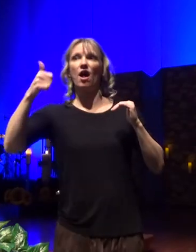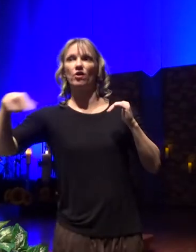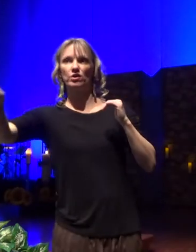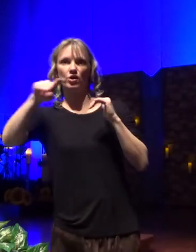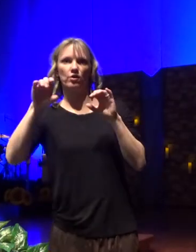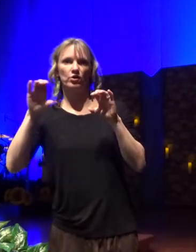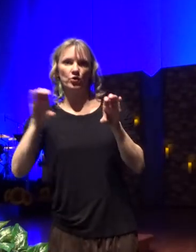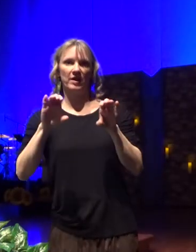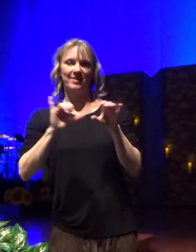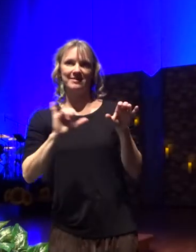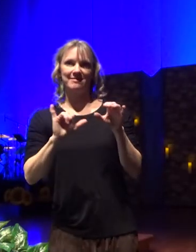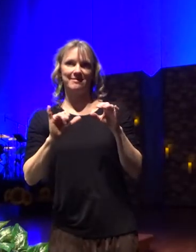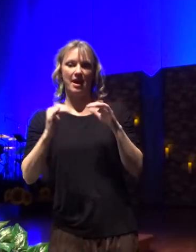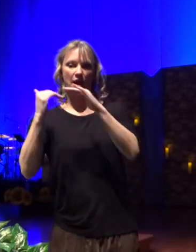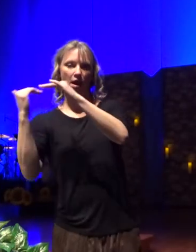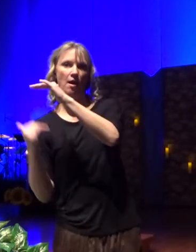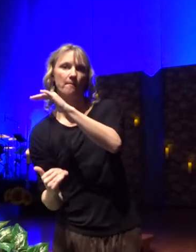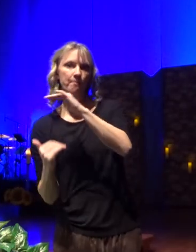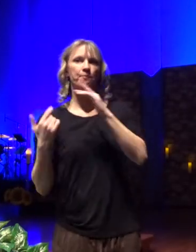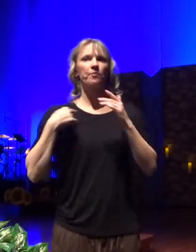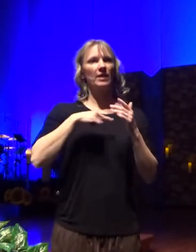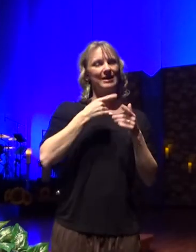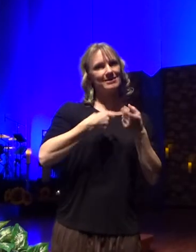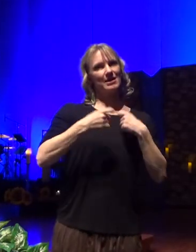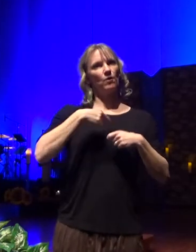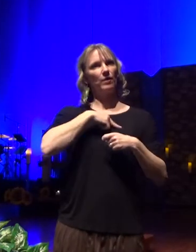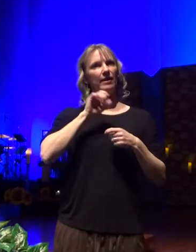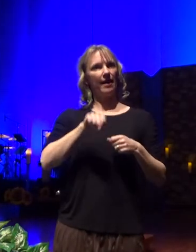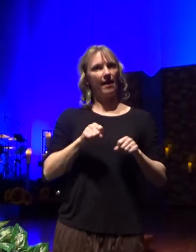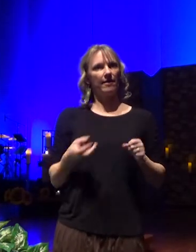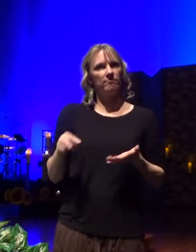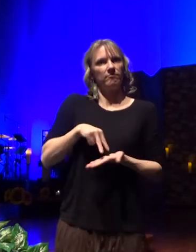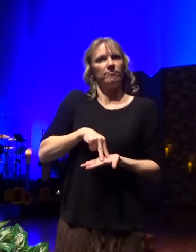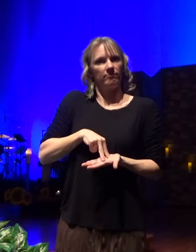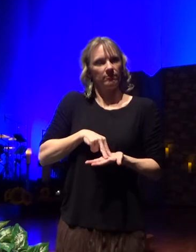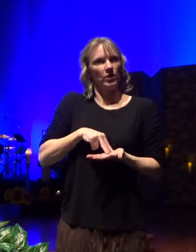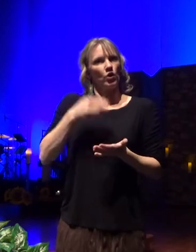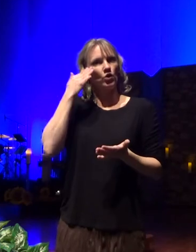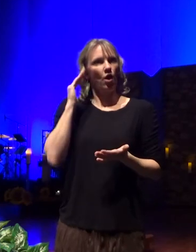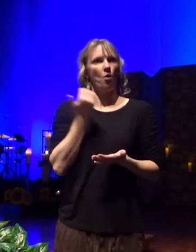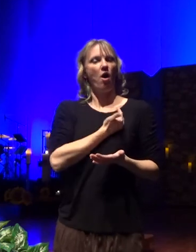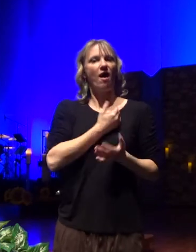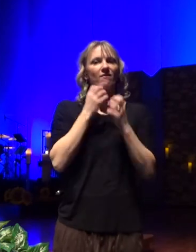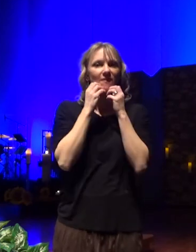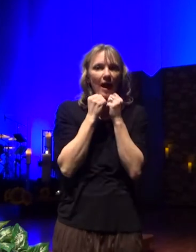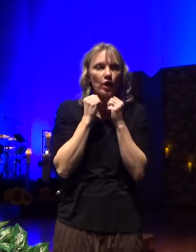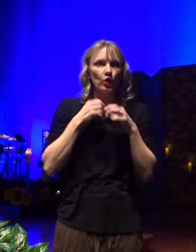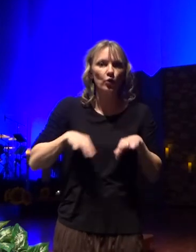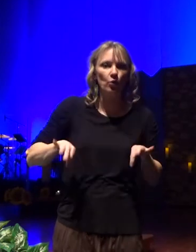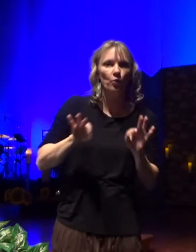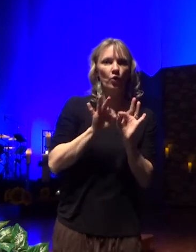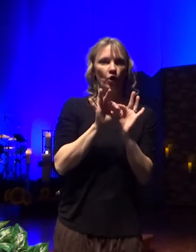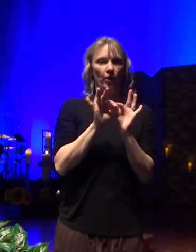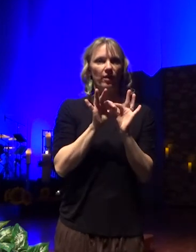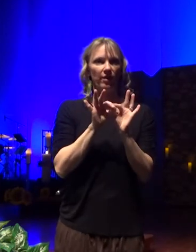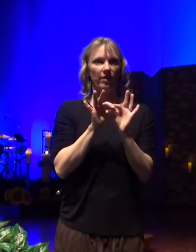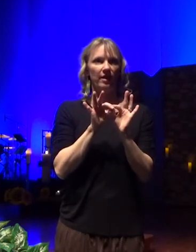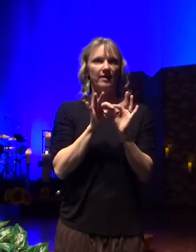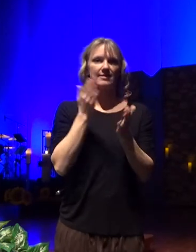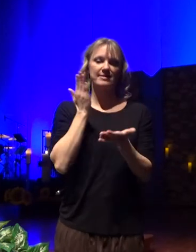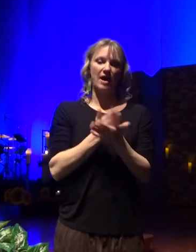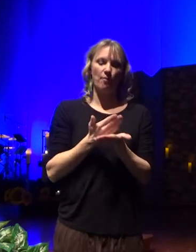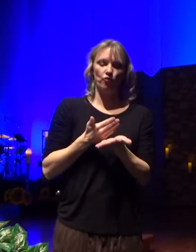that we can shine and step into our good by knowing our value and our worth, and to